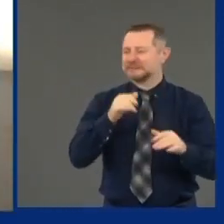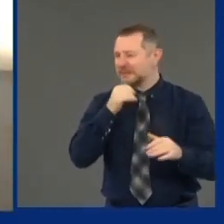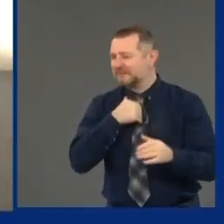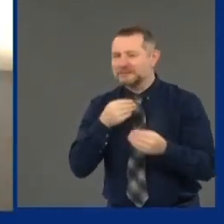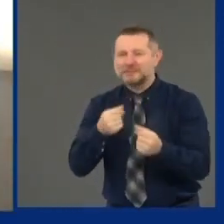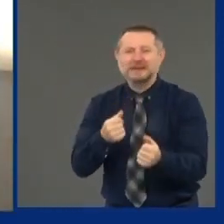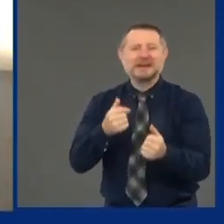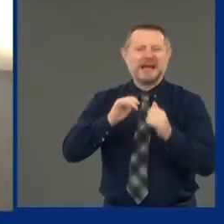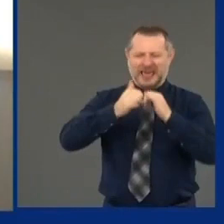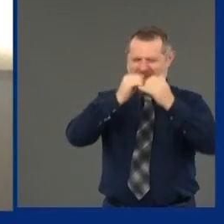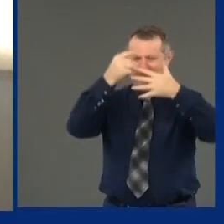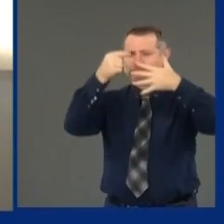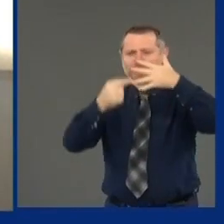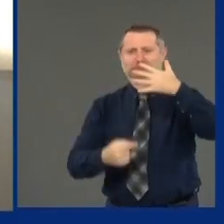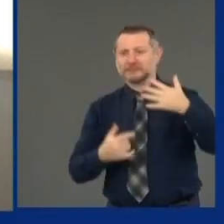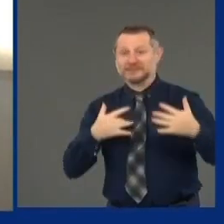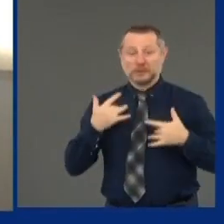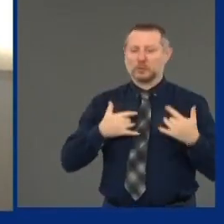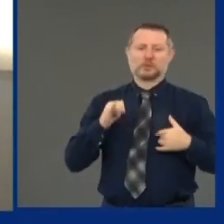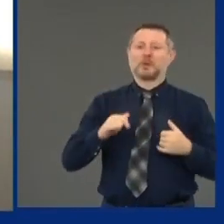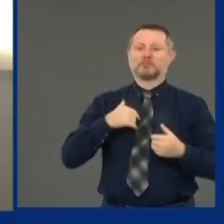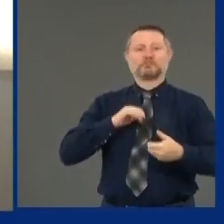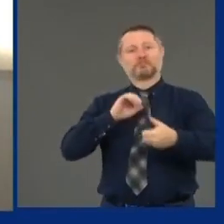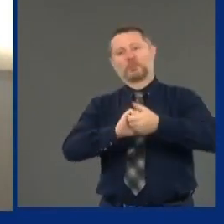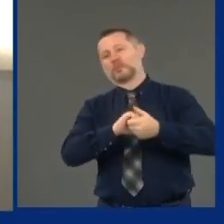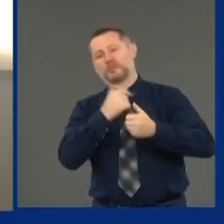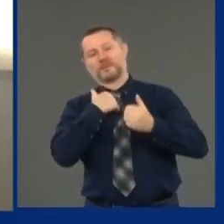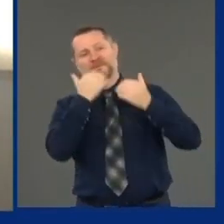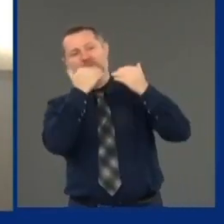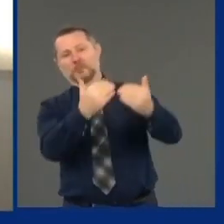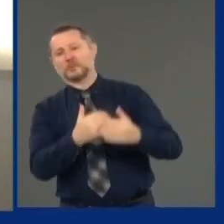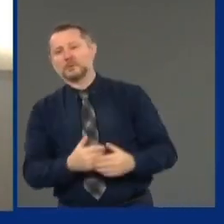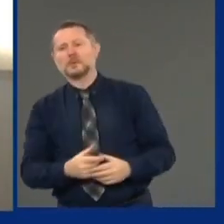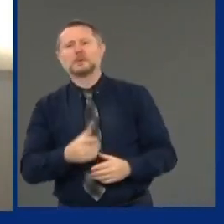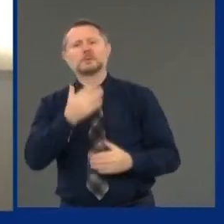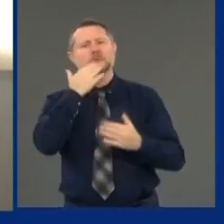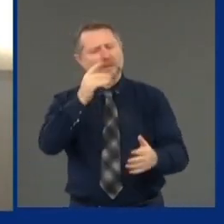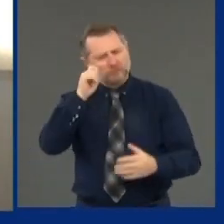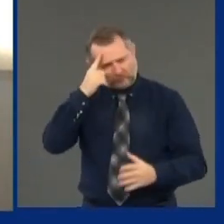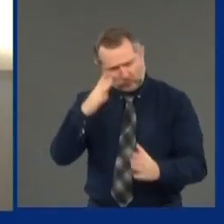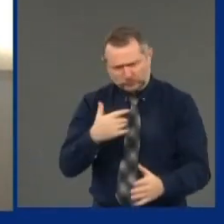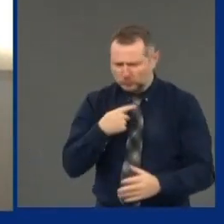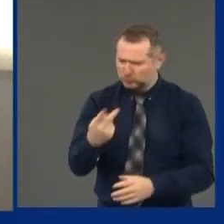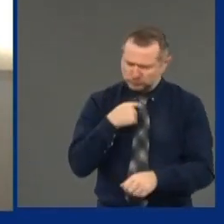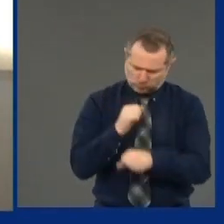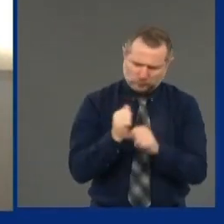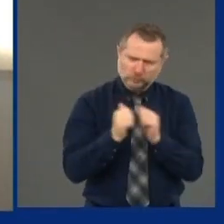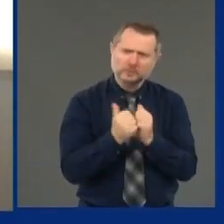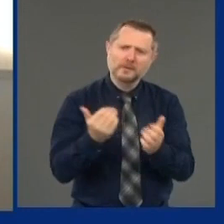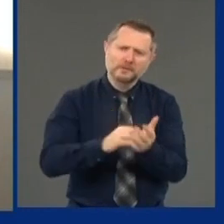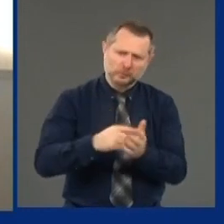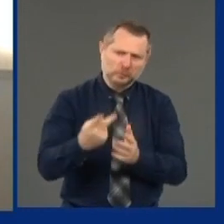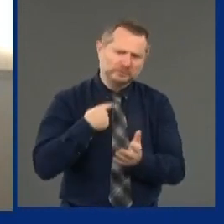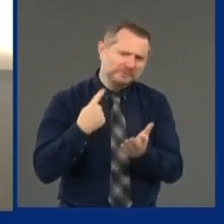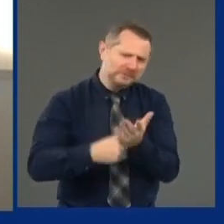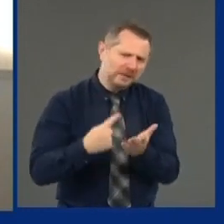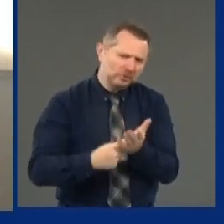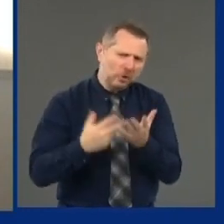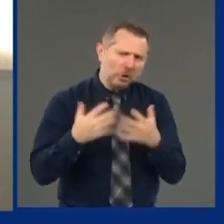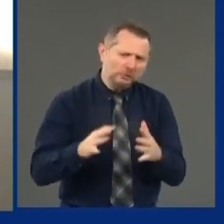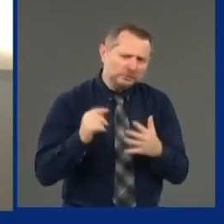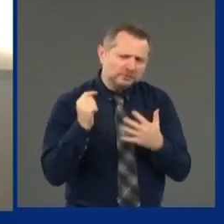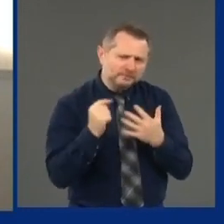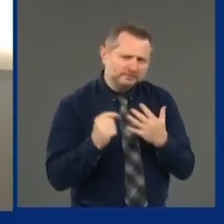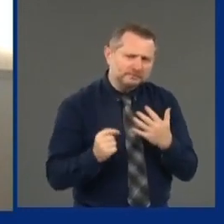excited about the partnership. So thank you. Thank you. And we'll keep going because I'm with you as we discussed when we were together. You know, everybody's